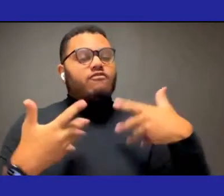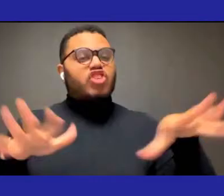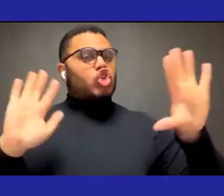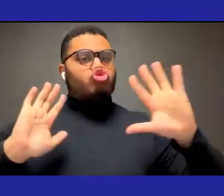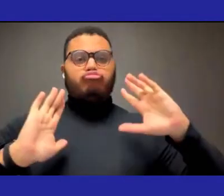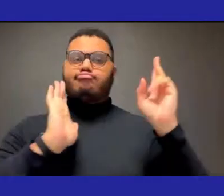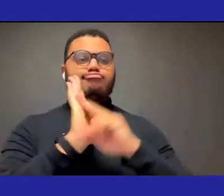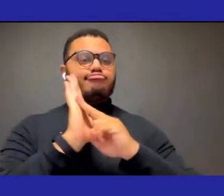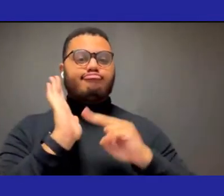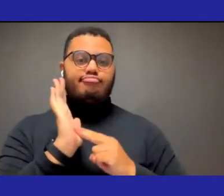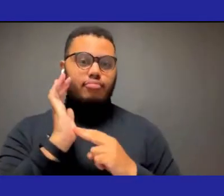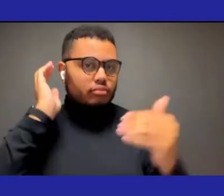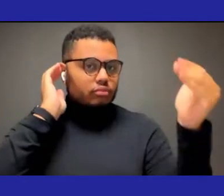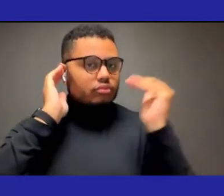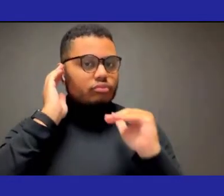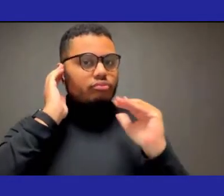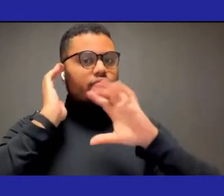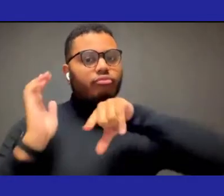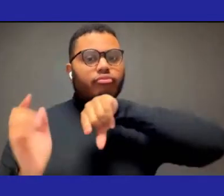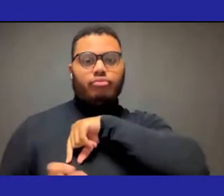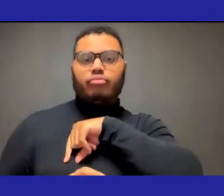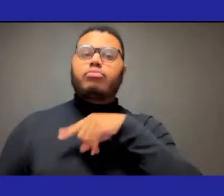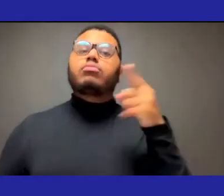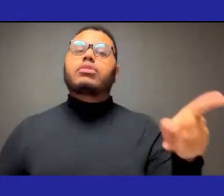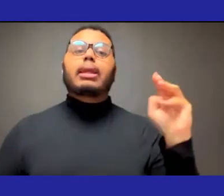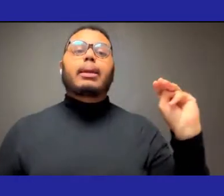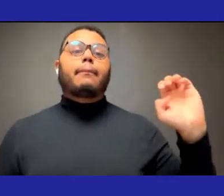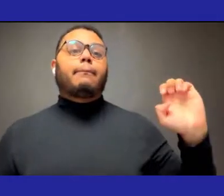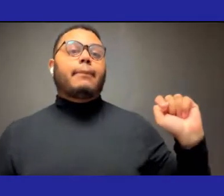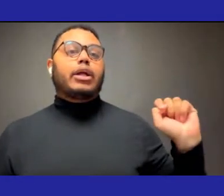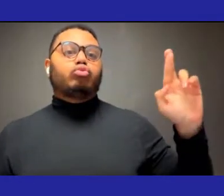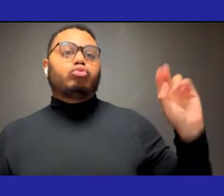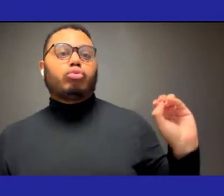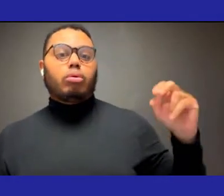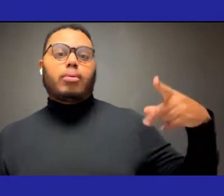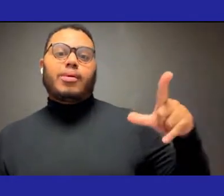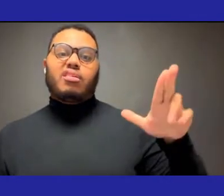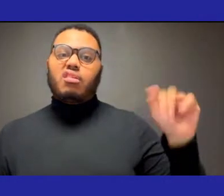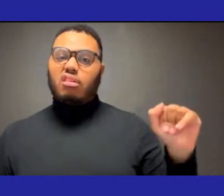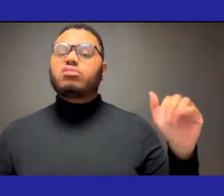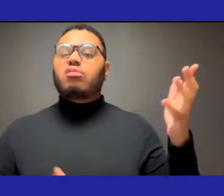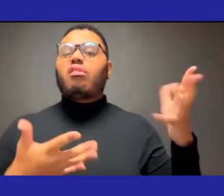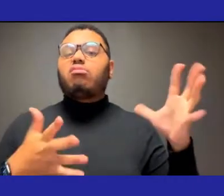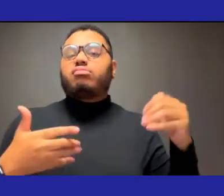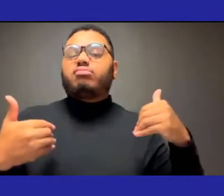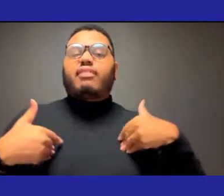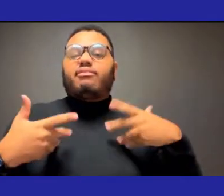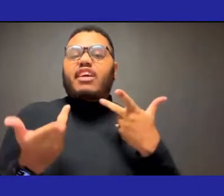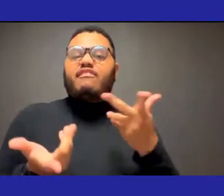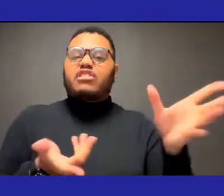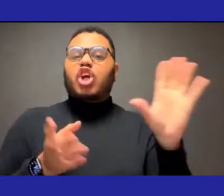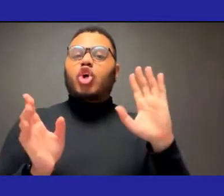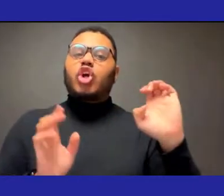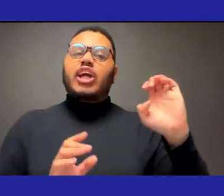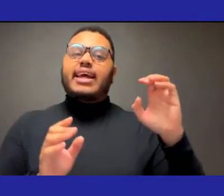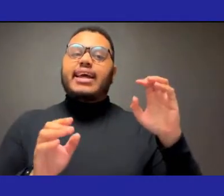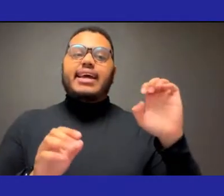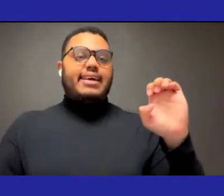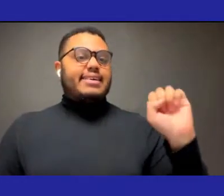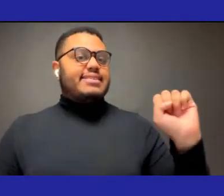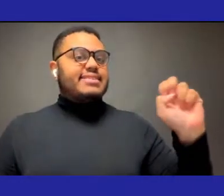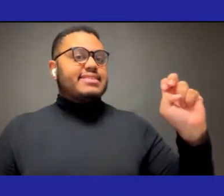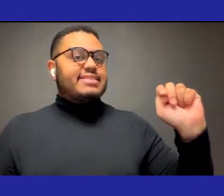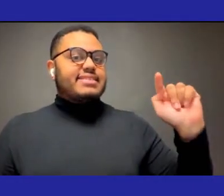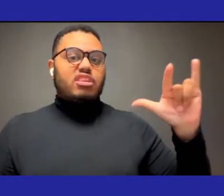quality, MetroPlus, I mentioned already the Essential Plan, has over 150,000 members